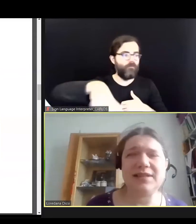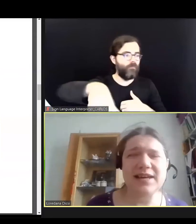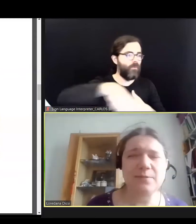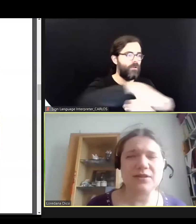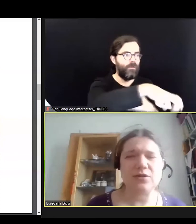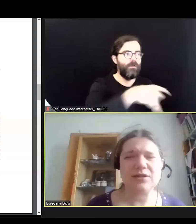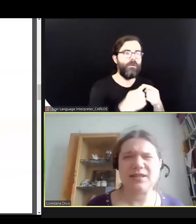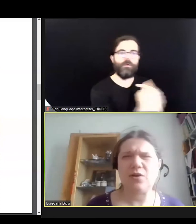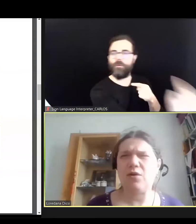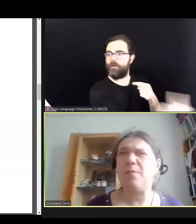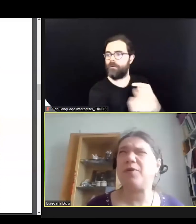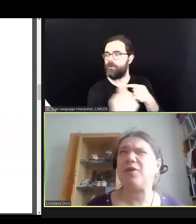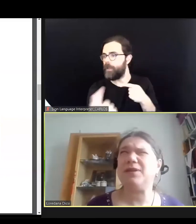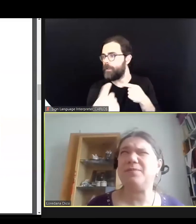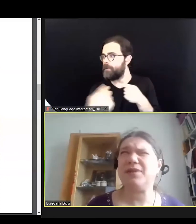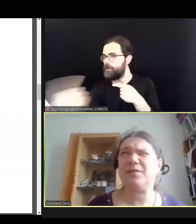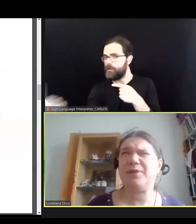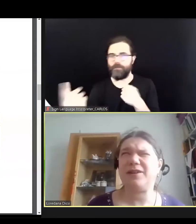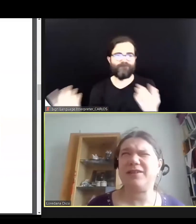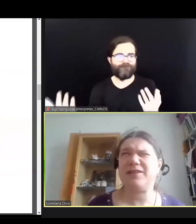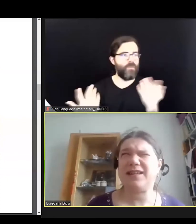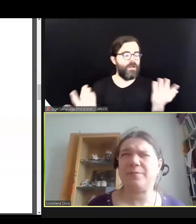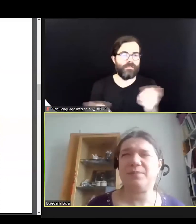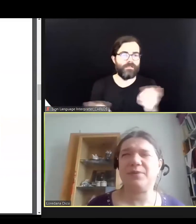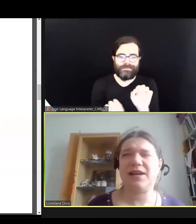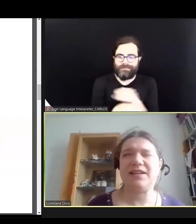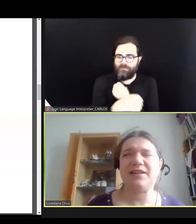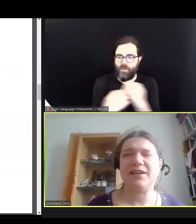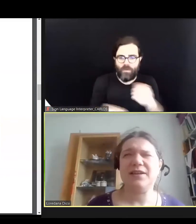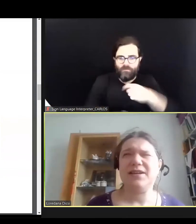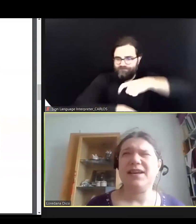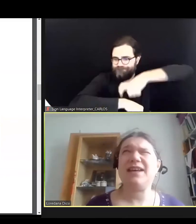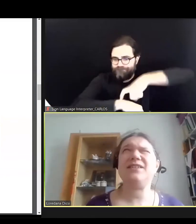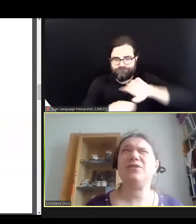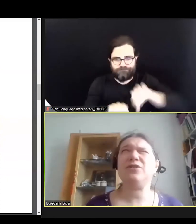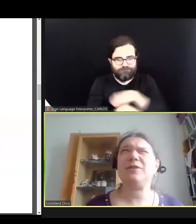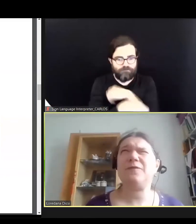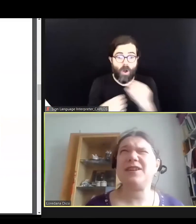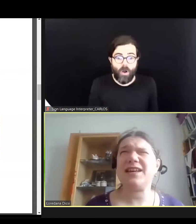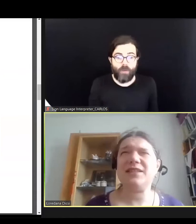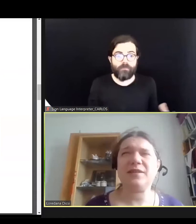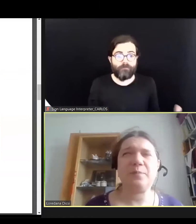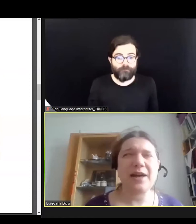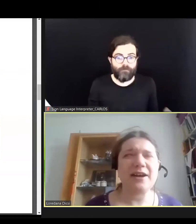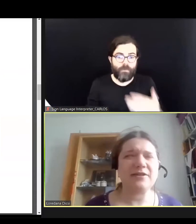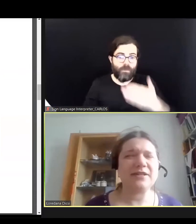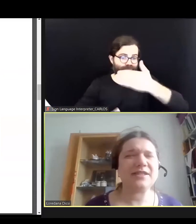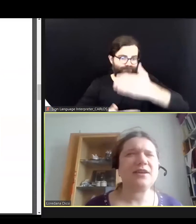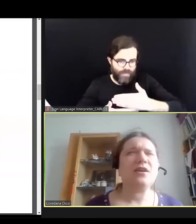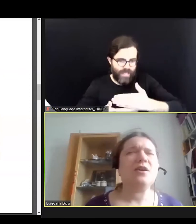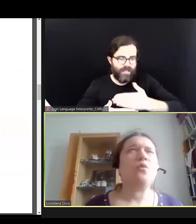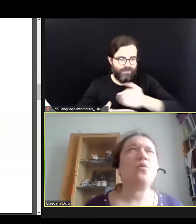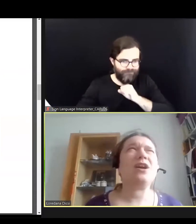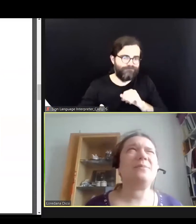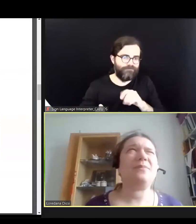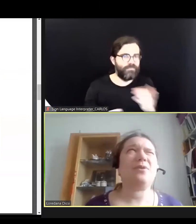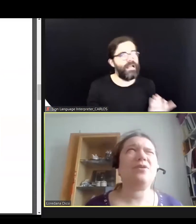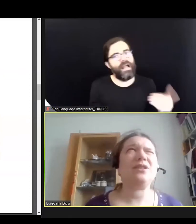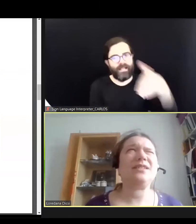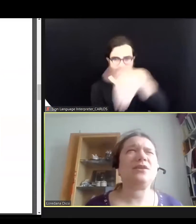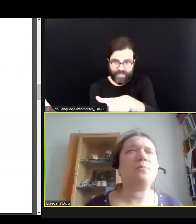a barrier that schools people meet, the lack of finance and